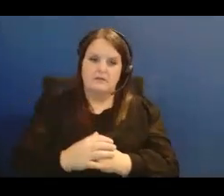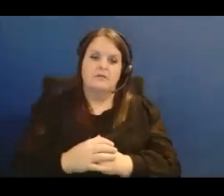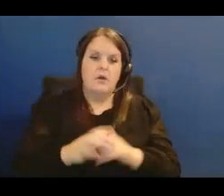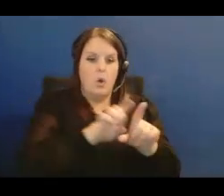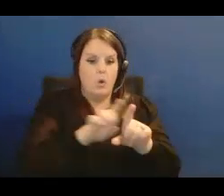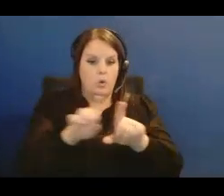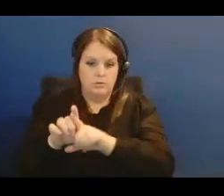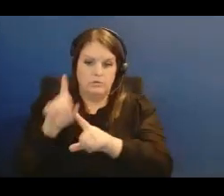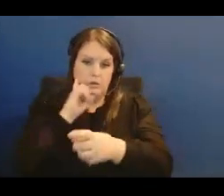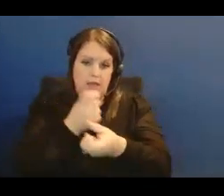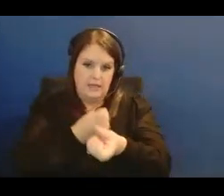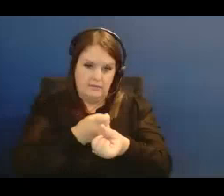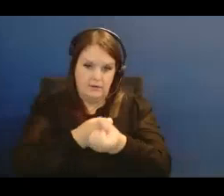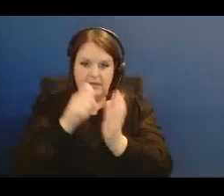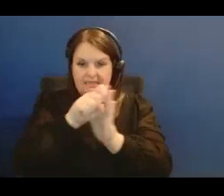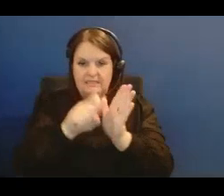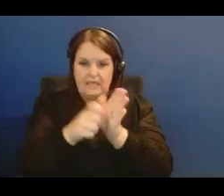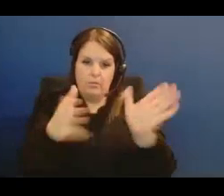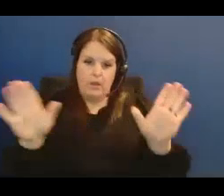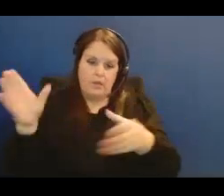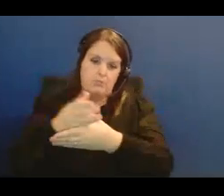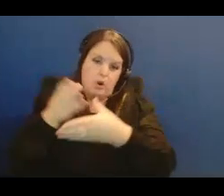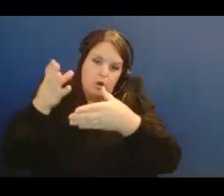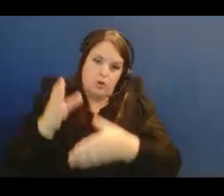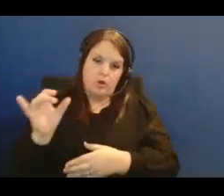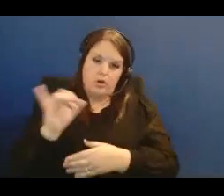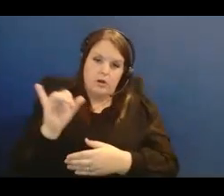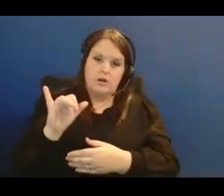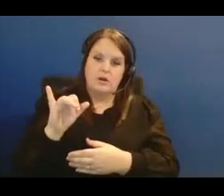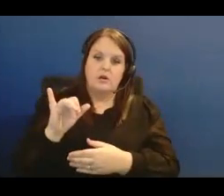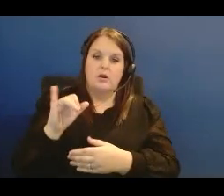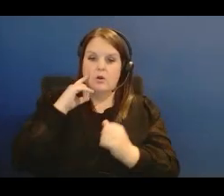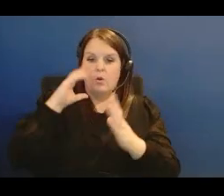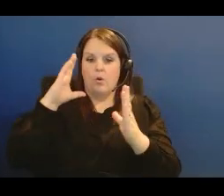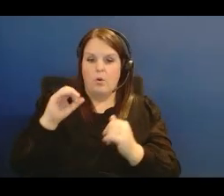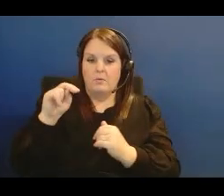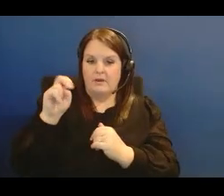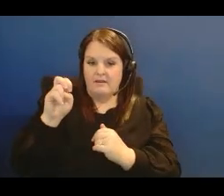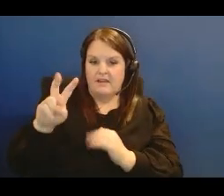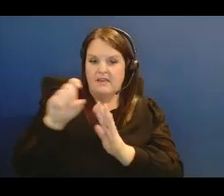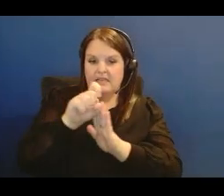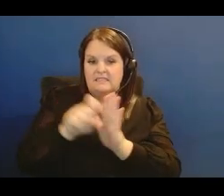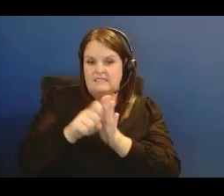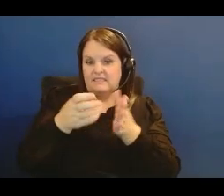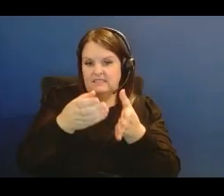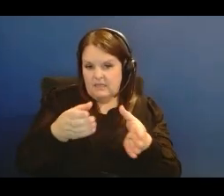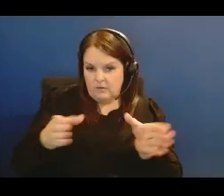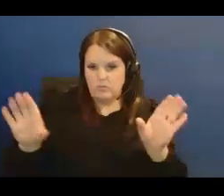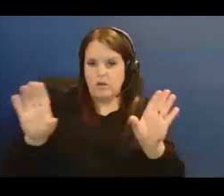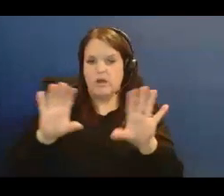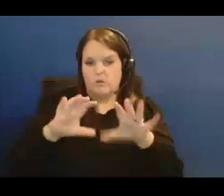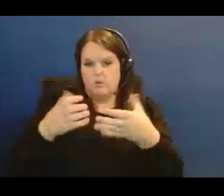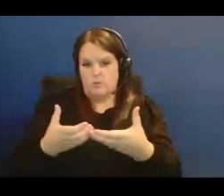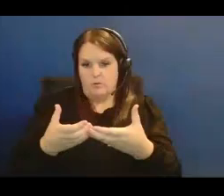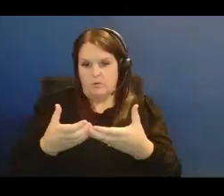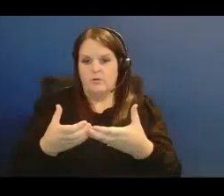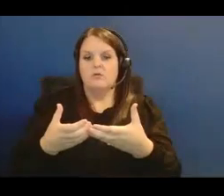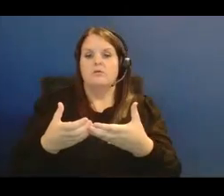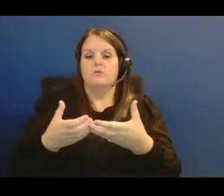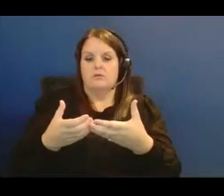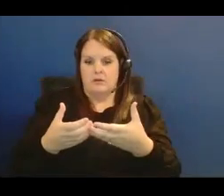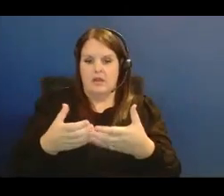Also, I support statewide partners through initiatives such as Hope Mid Nevada, the statewide cardiovascular work group, and the Maternal